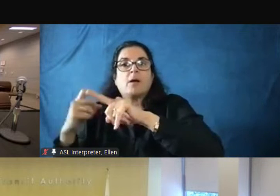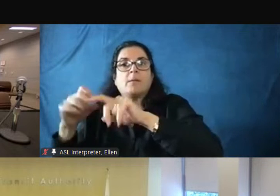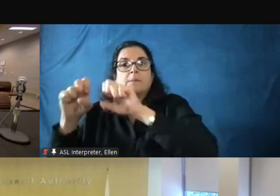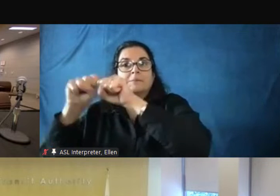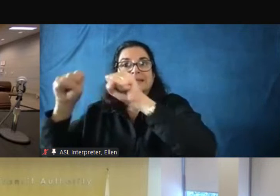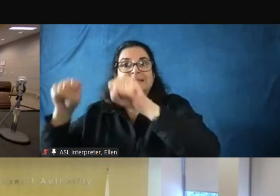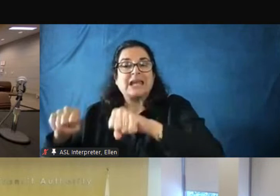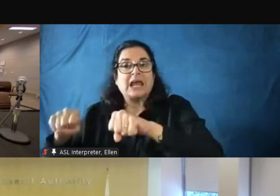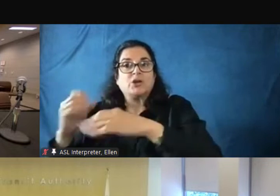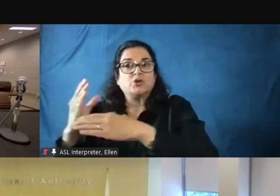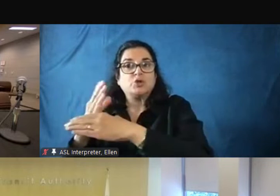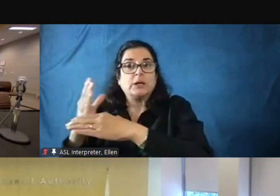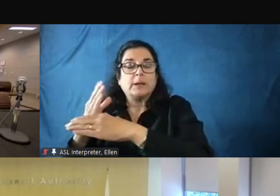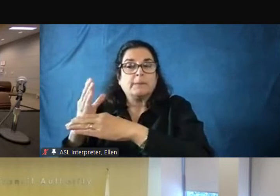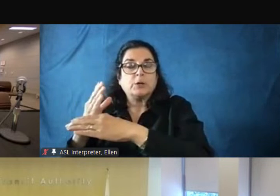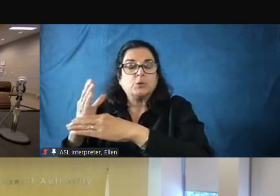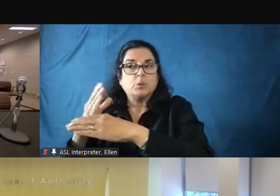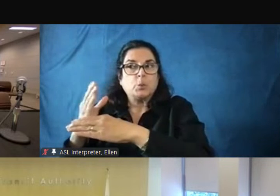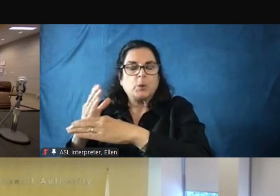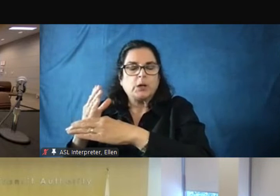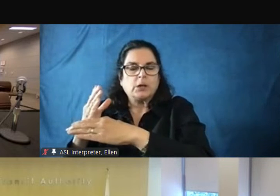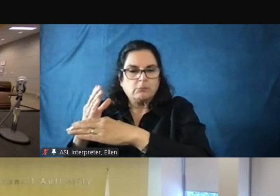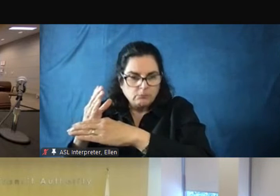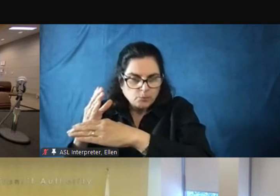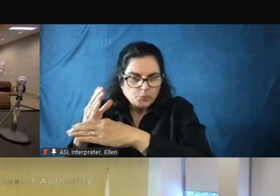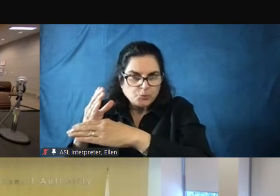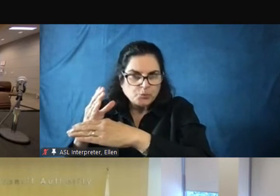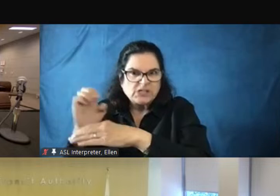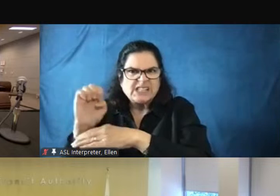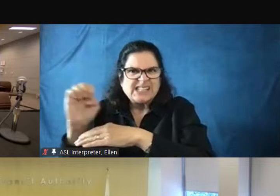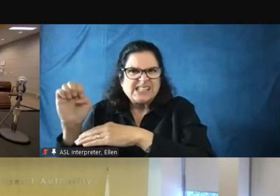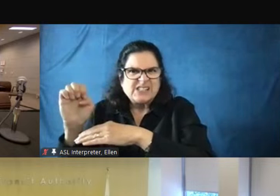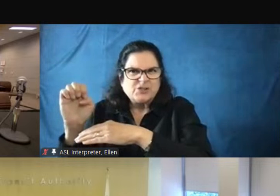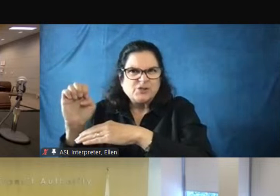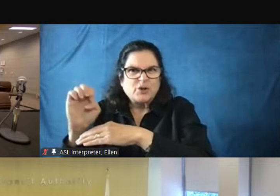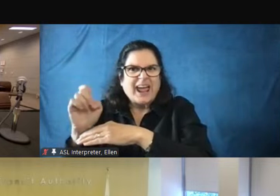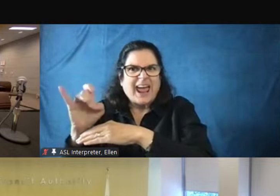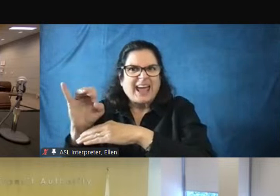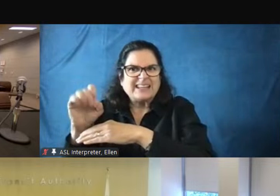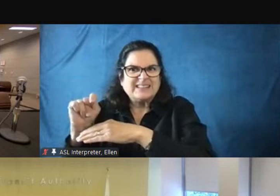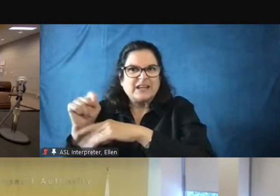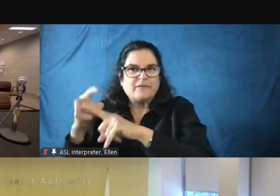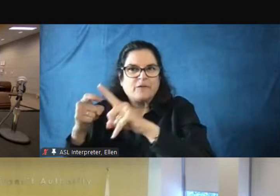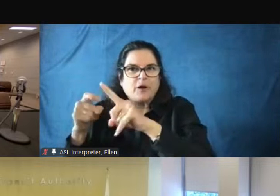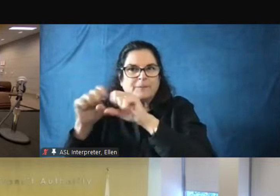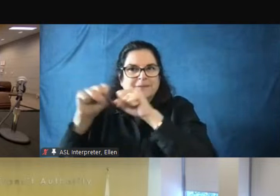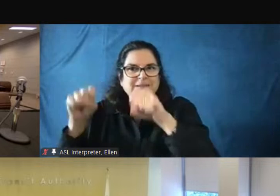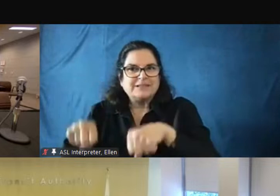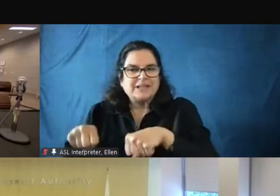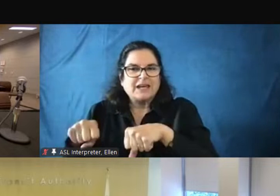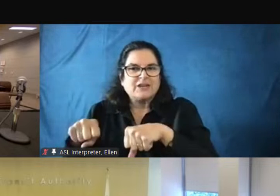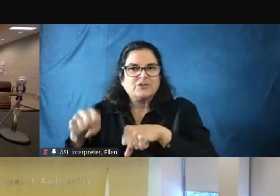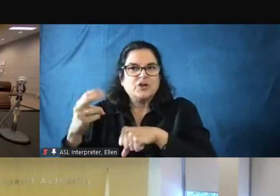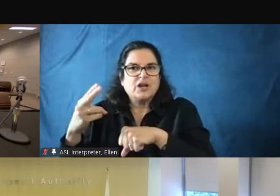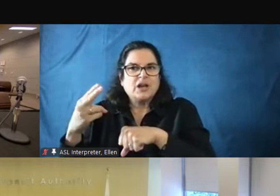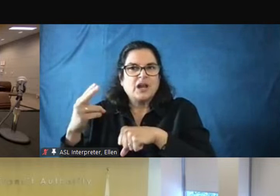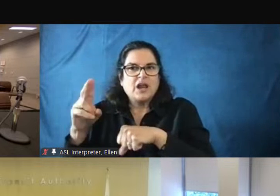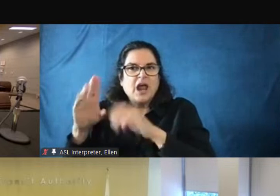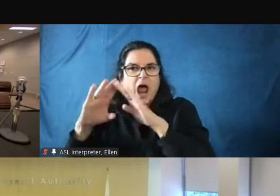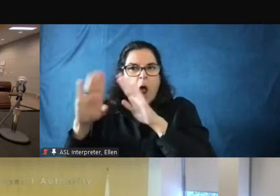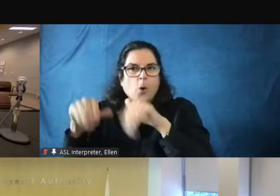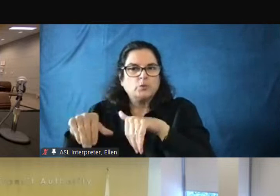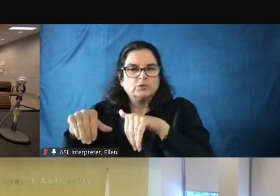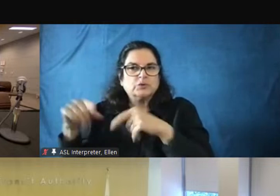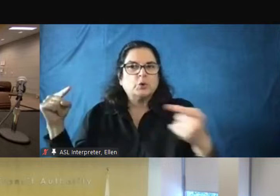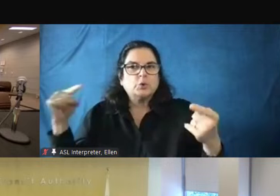between the eastern exit from the station house to Lincoln Avenue. That's a regular walkway. I